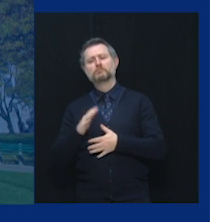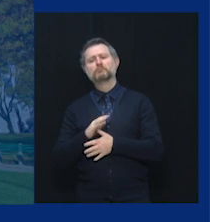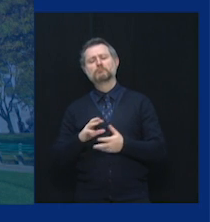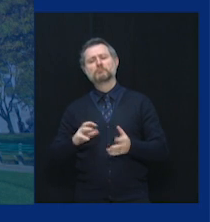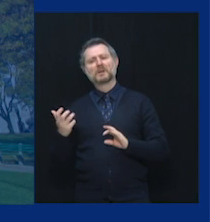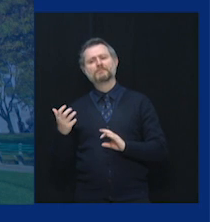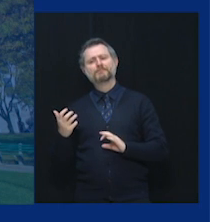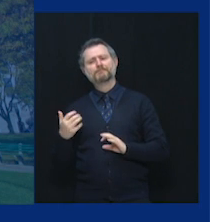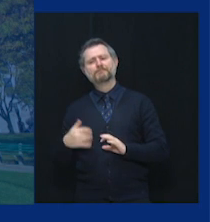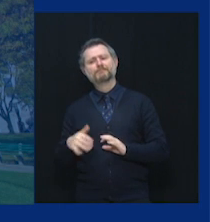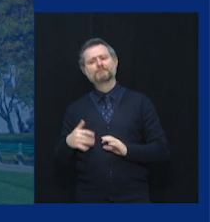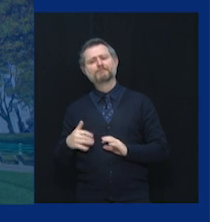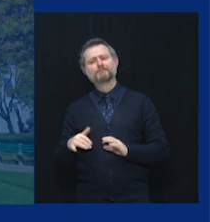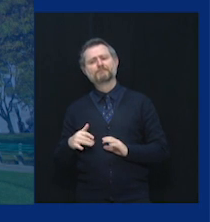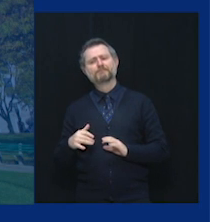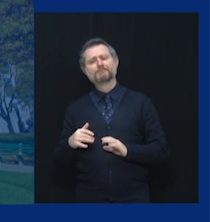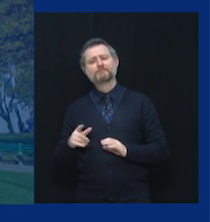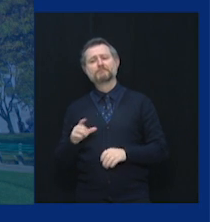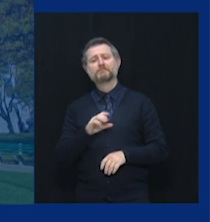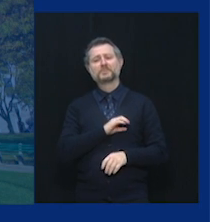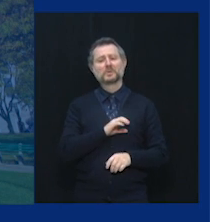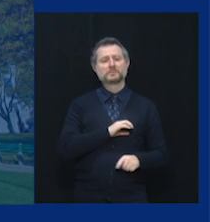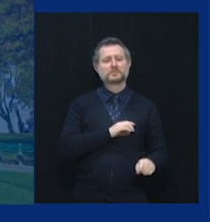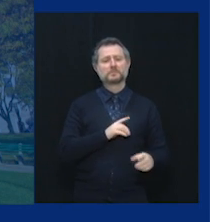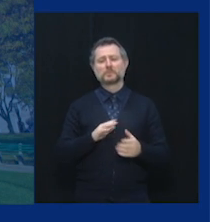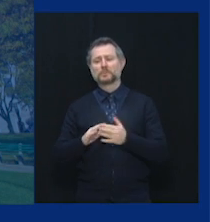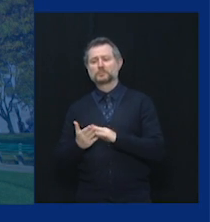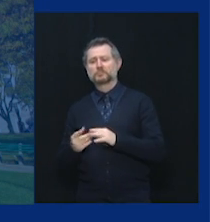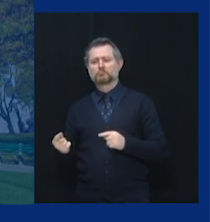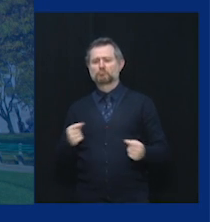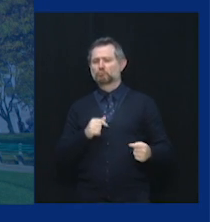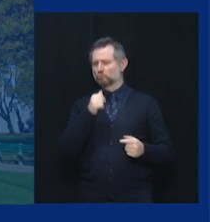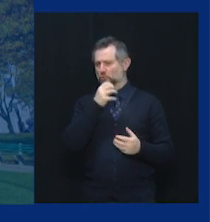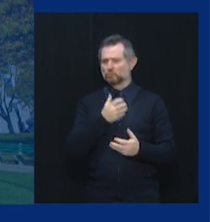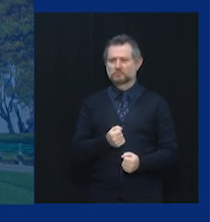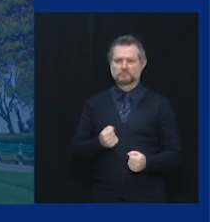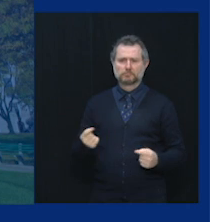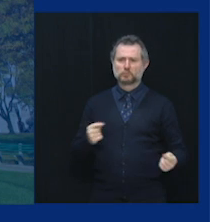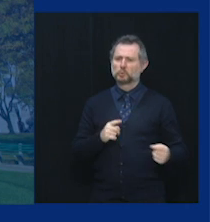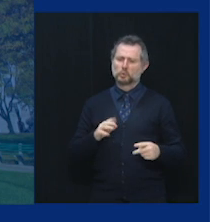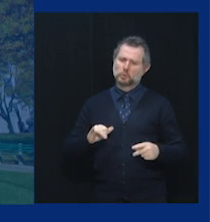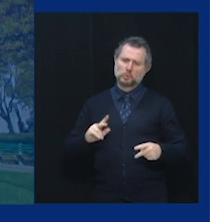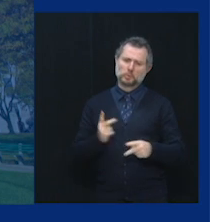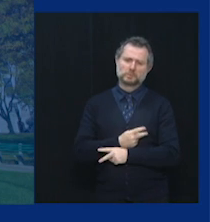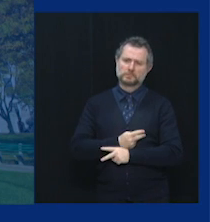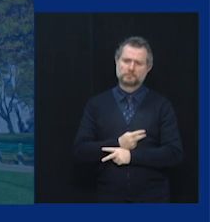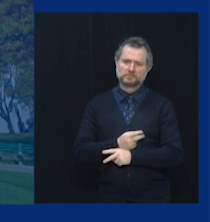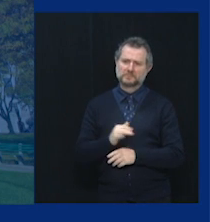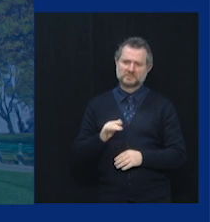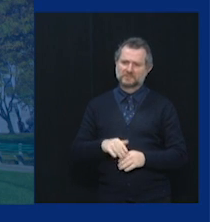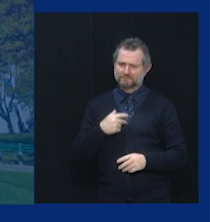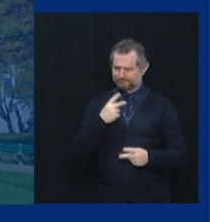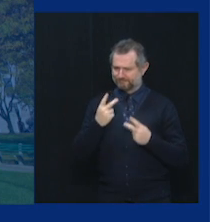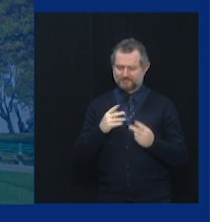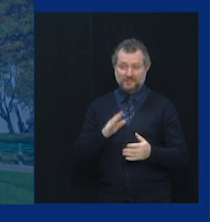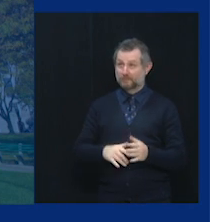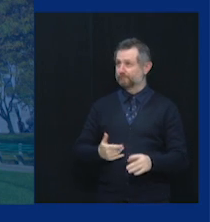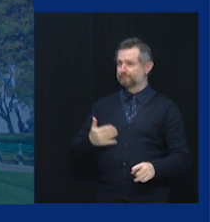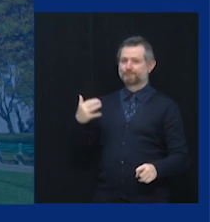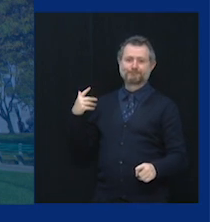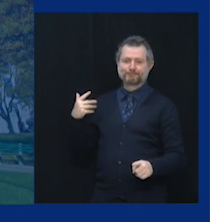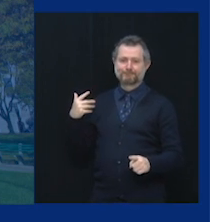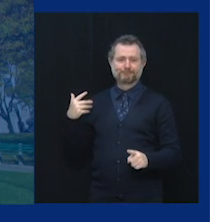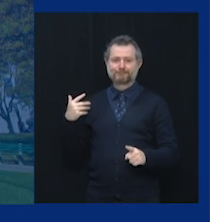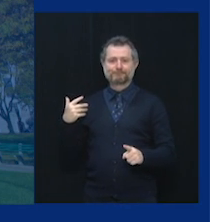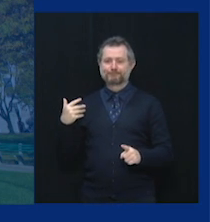trust between police and the community is worse than anything I have seen in my lifetime. The